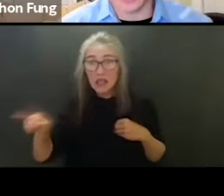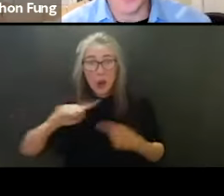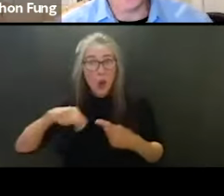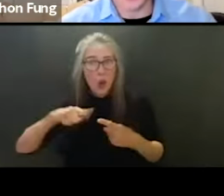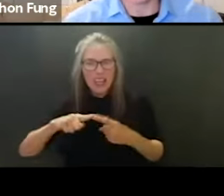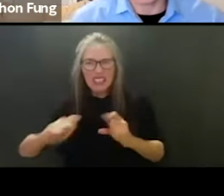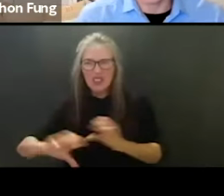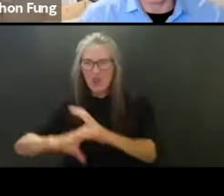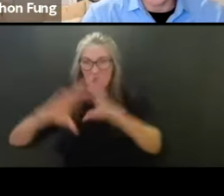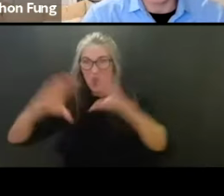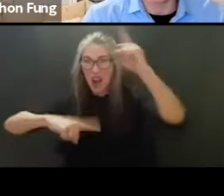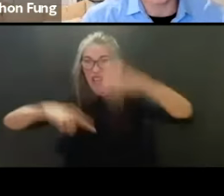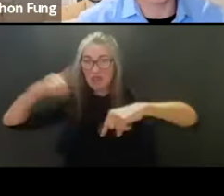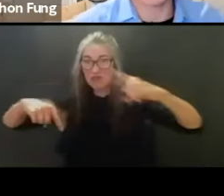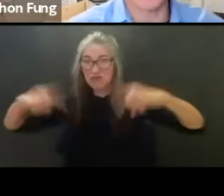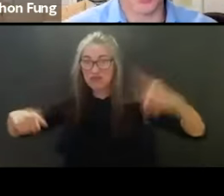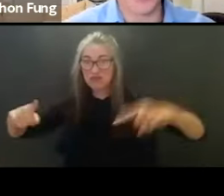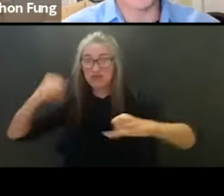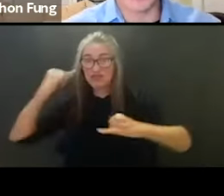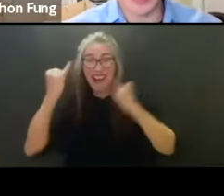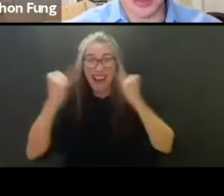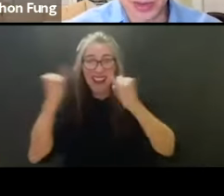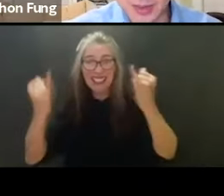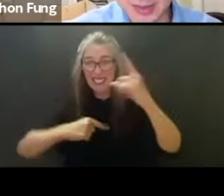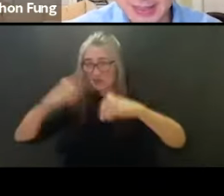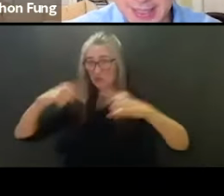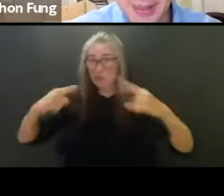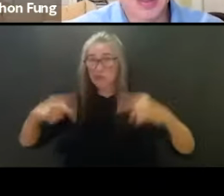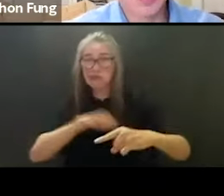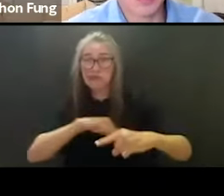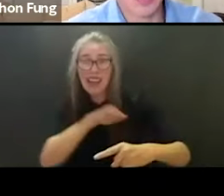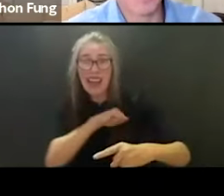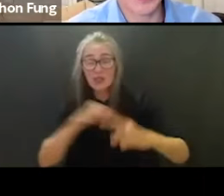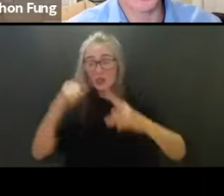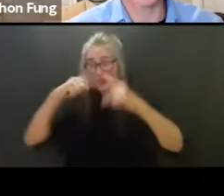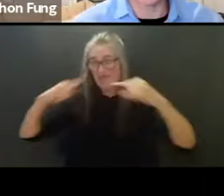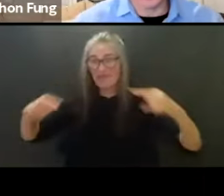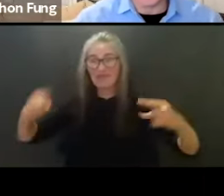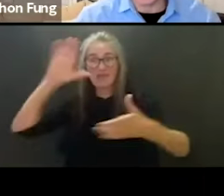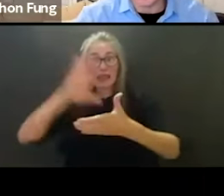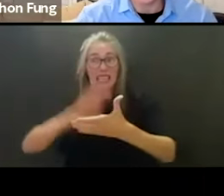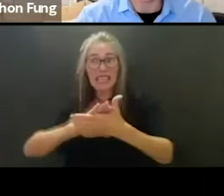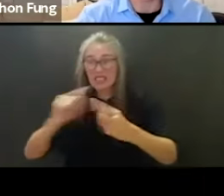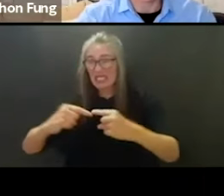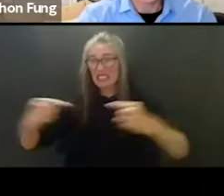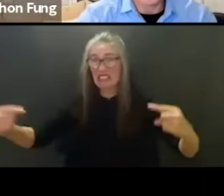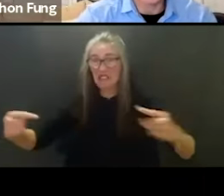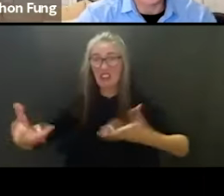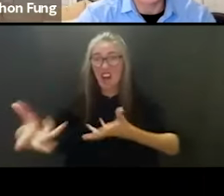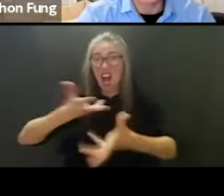stretching the boundaries of what these institutions can take, right? And so institutional crisis,